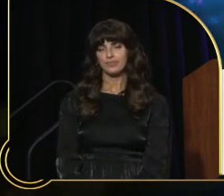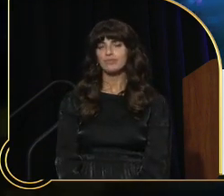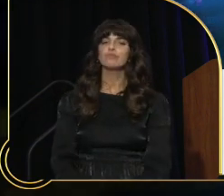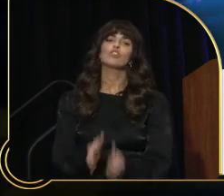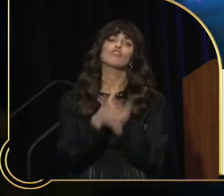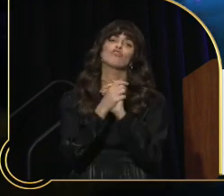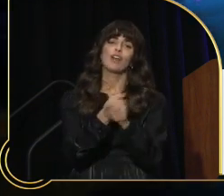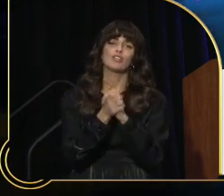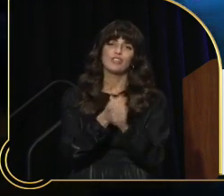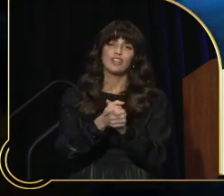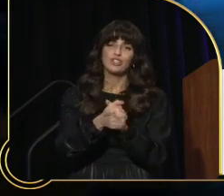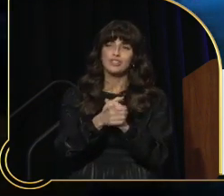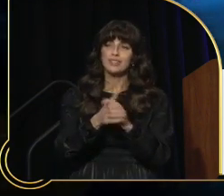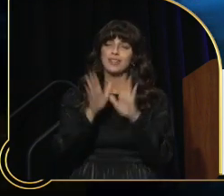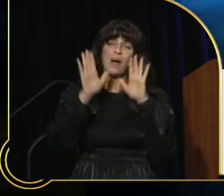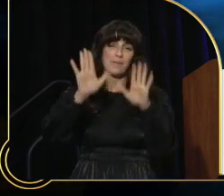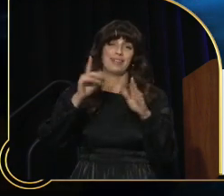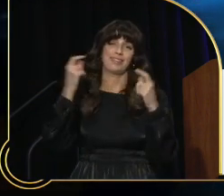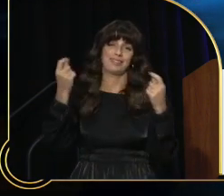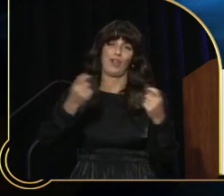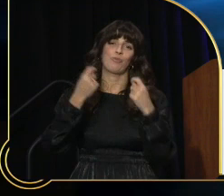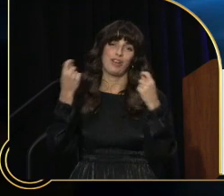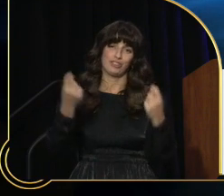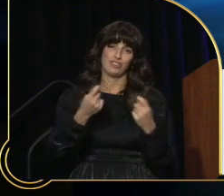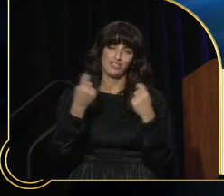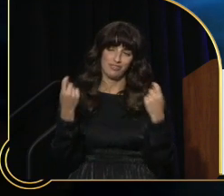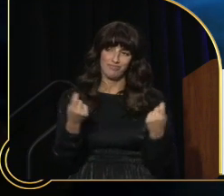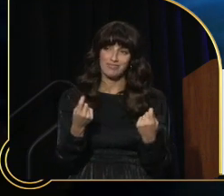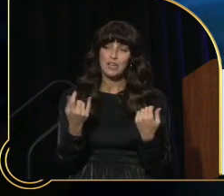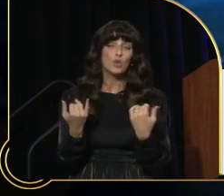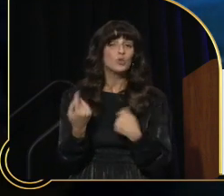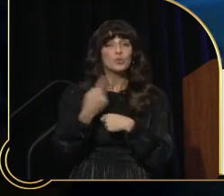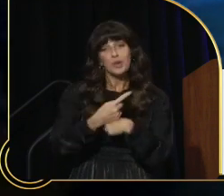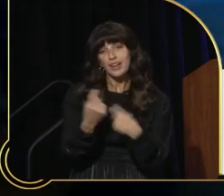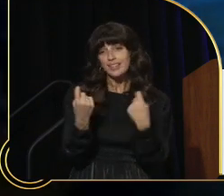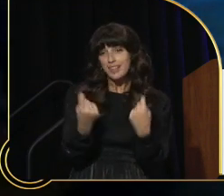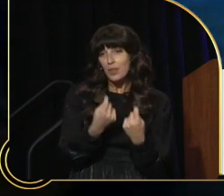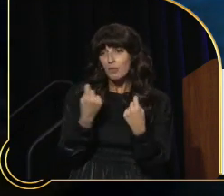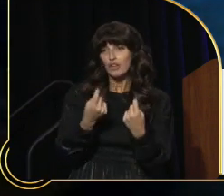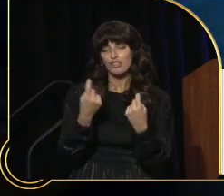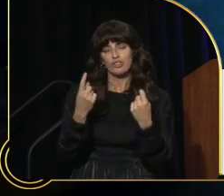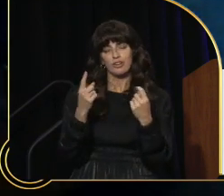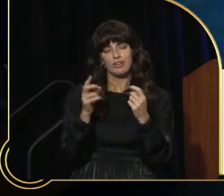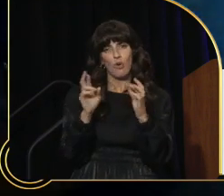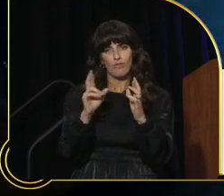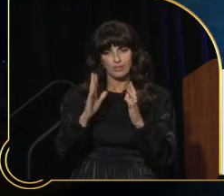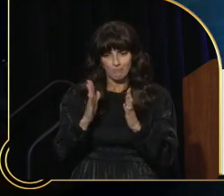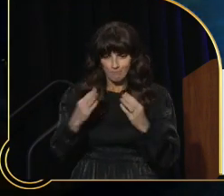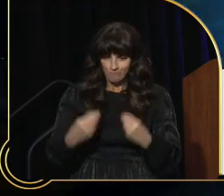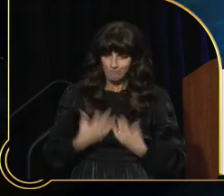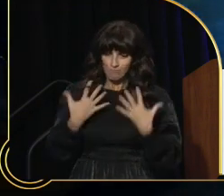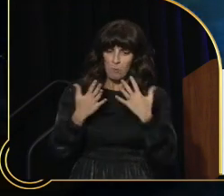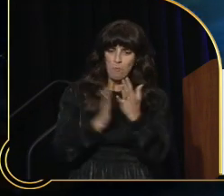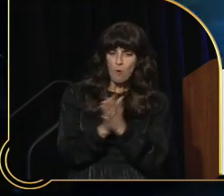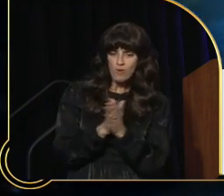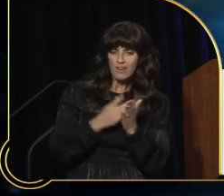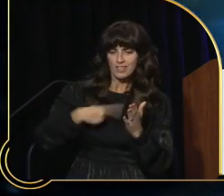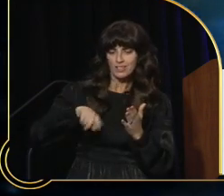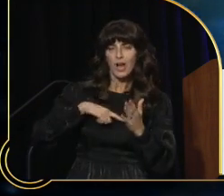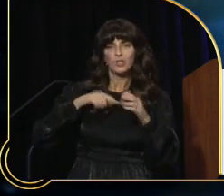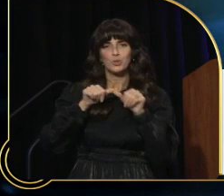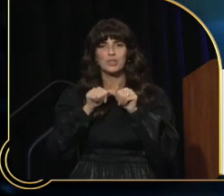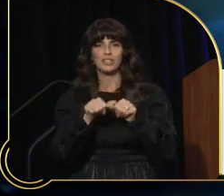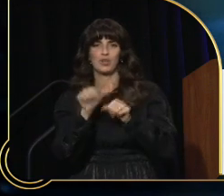Congratulations on this incredible milestone. May today's celebration motivate us to continue our efforts